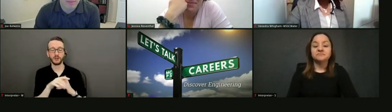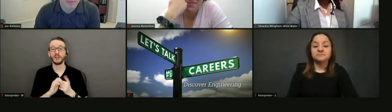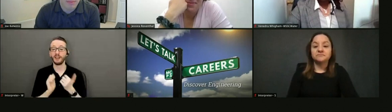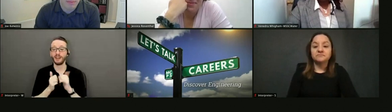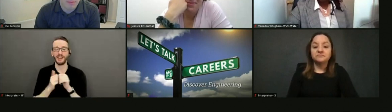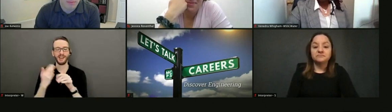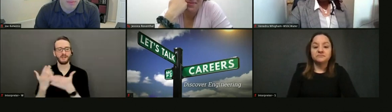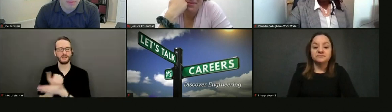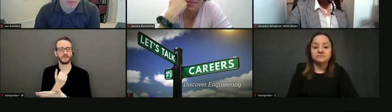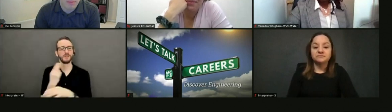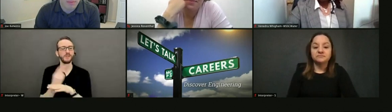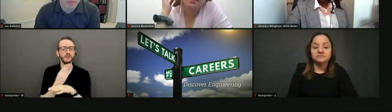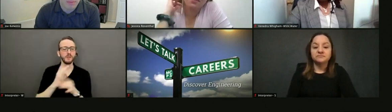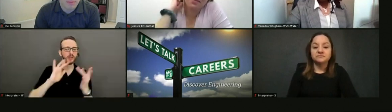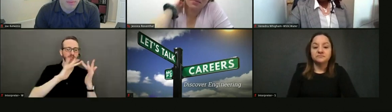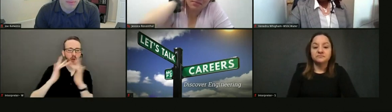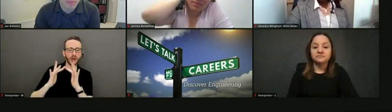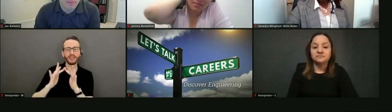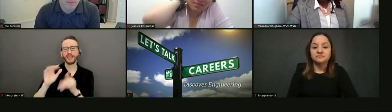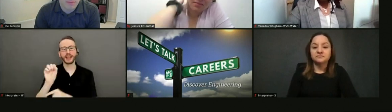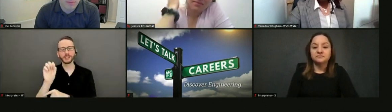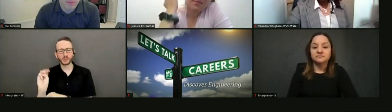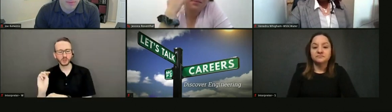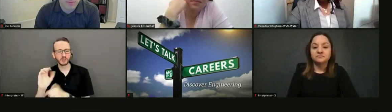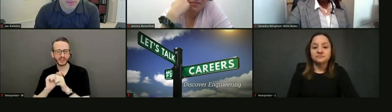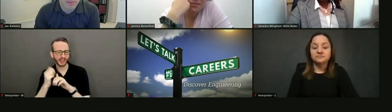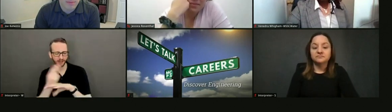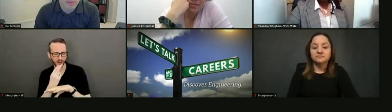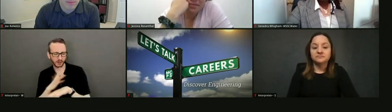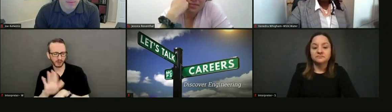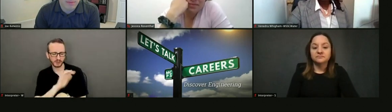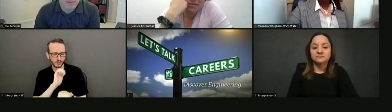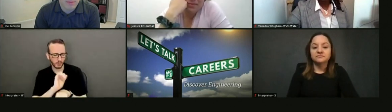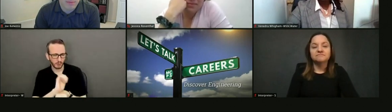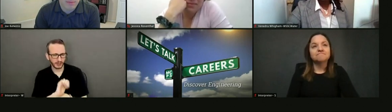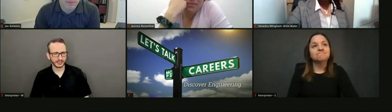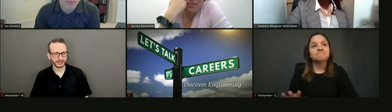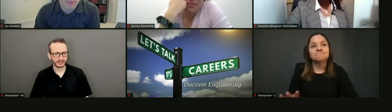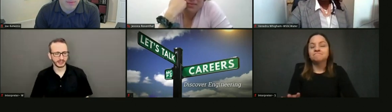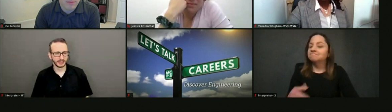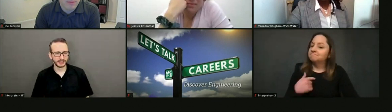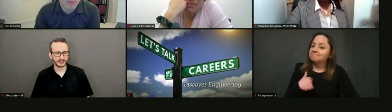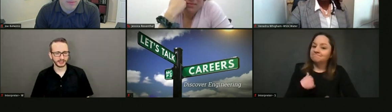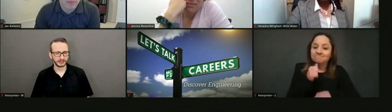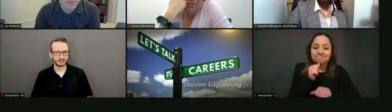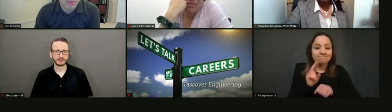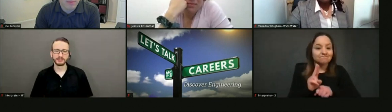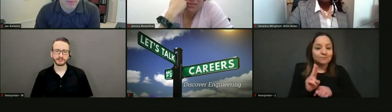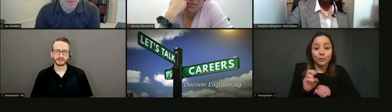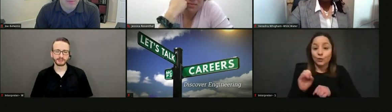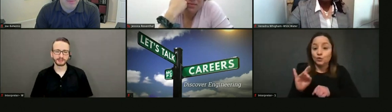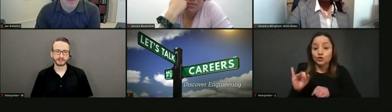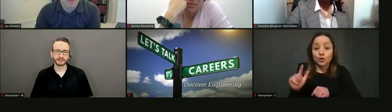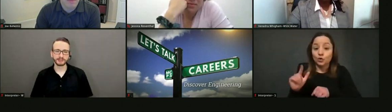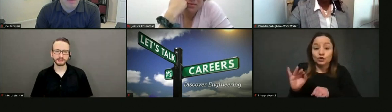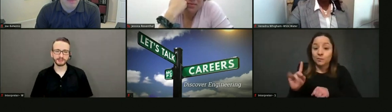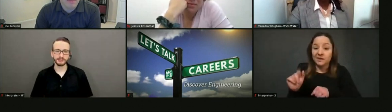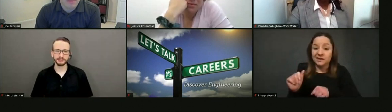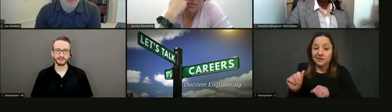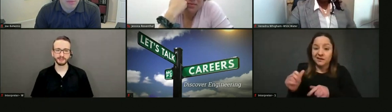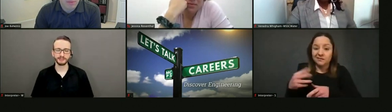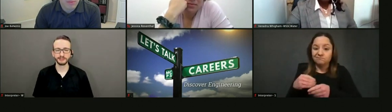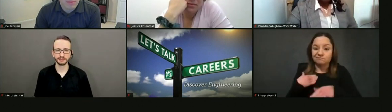social media and online platforms in your work? Melissa, let's start with you. Yeah, I don't use social media in a lot of my work, but I do some volunteer